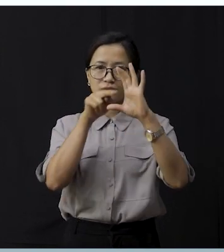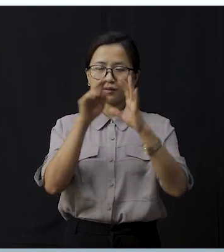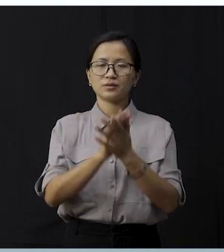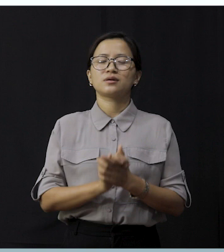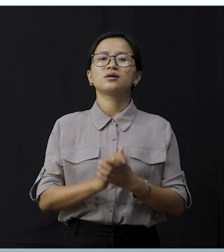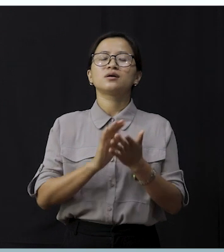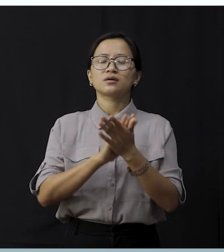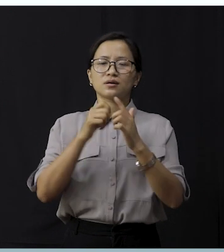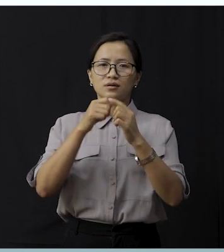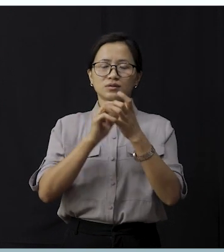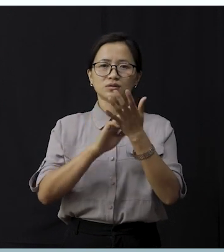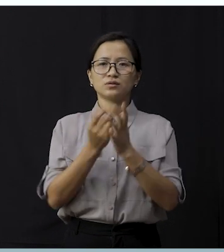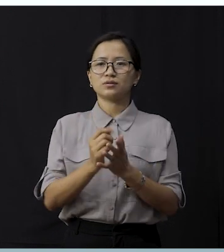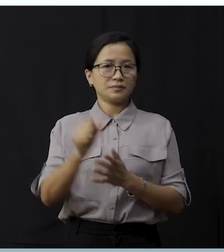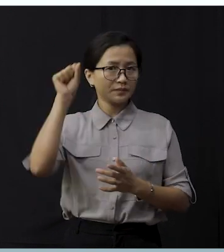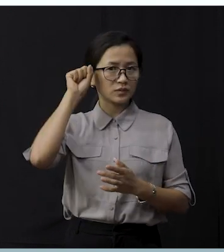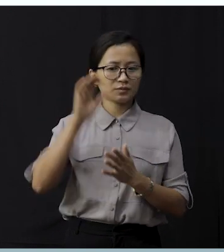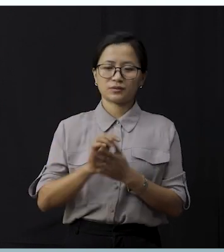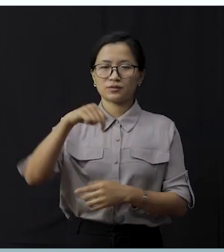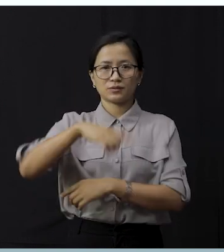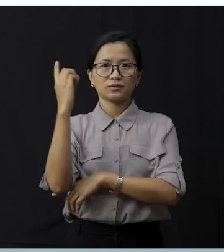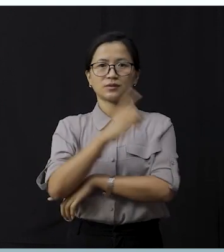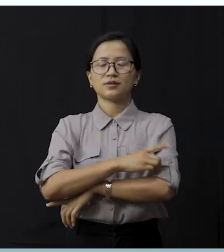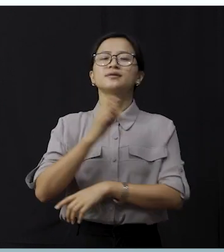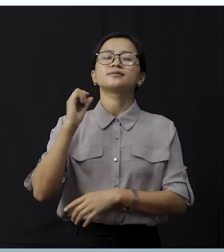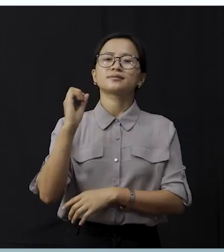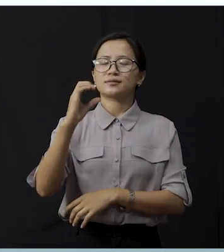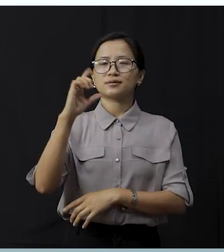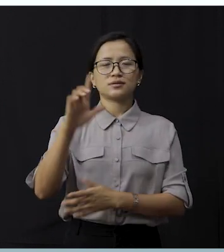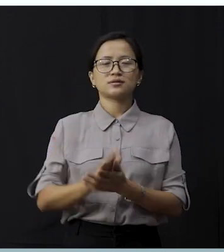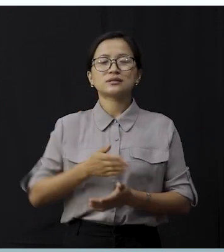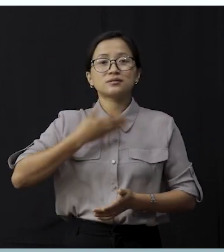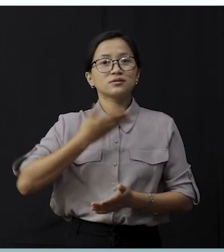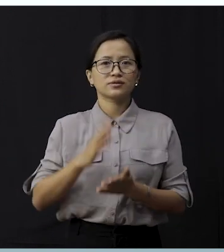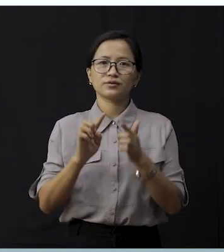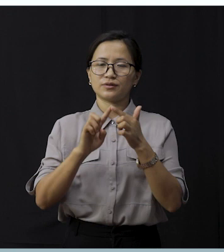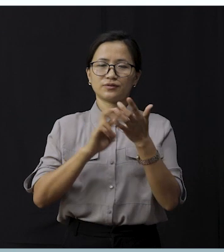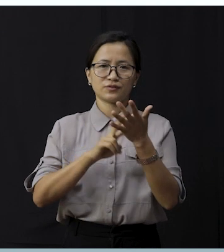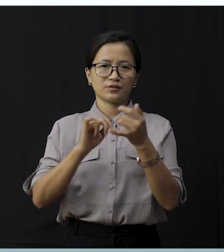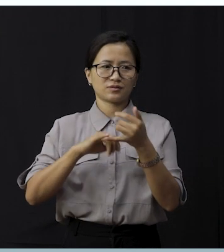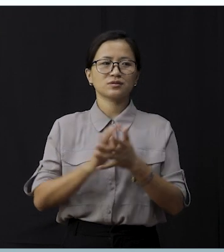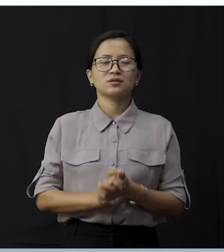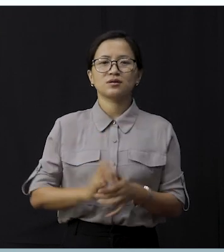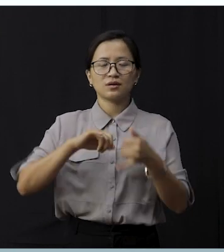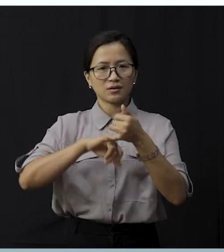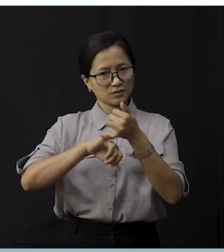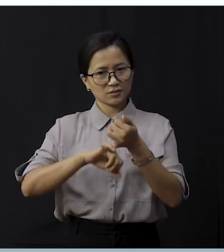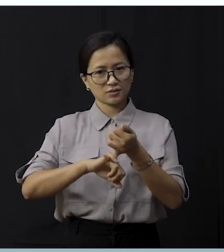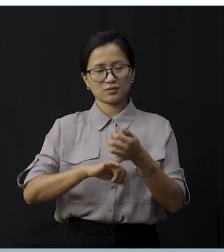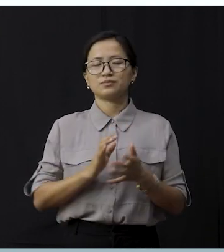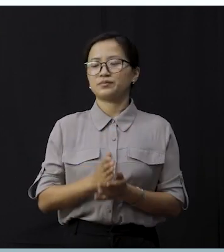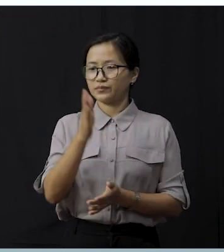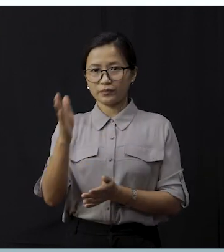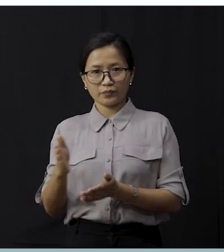Miss Kahuliwatsa, and in today's class, I will be teaching you EVS subject, that is social science